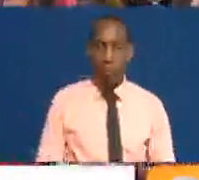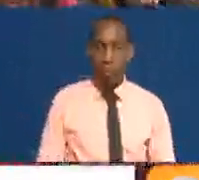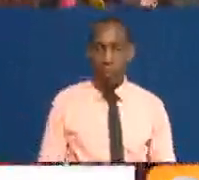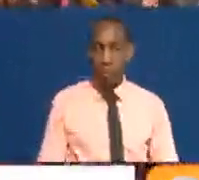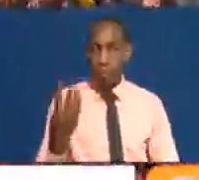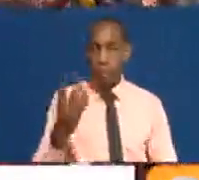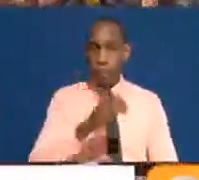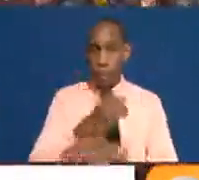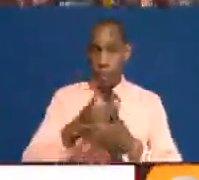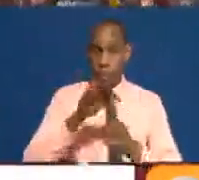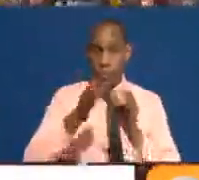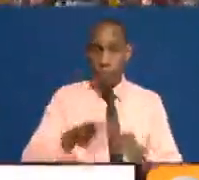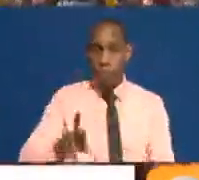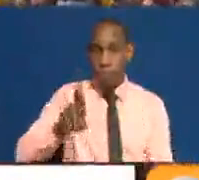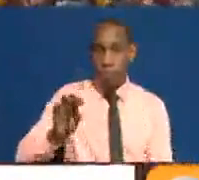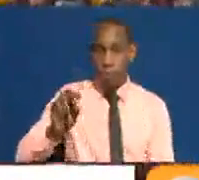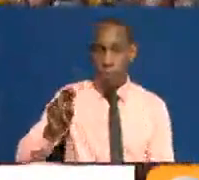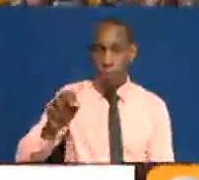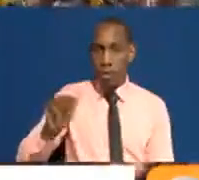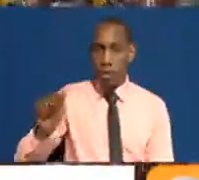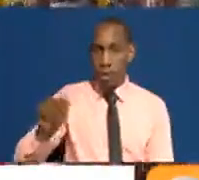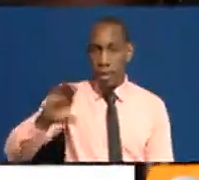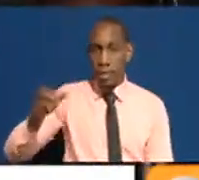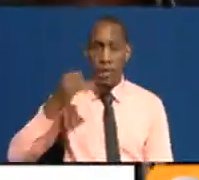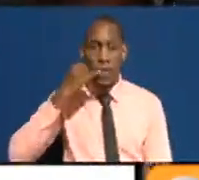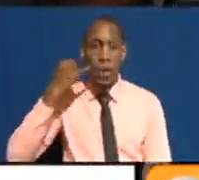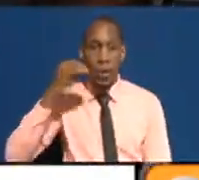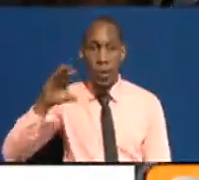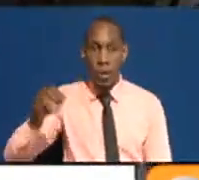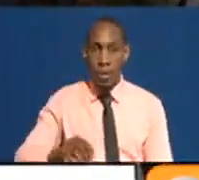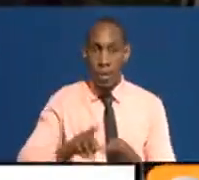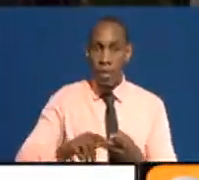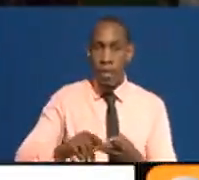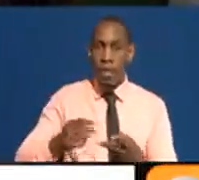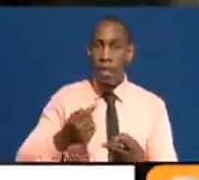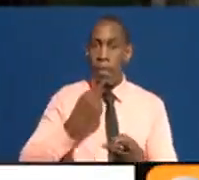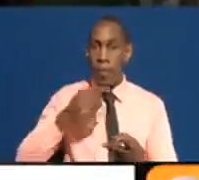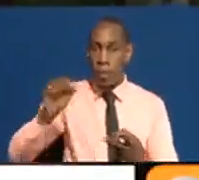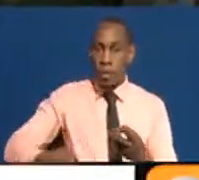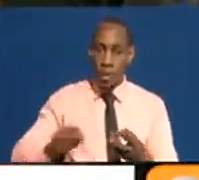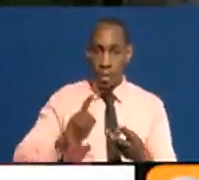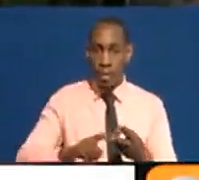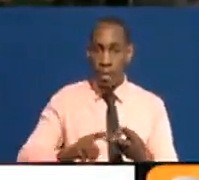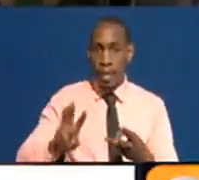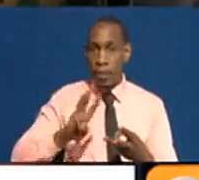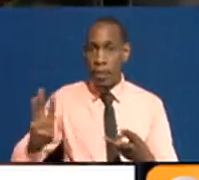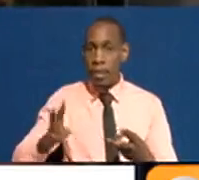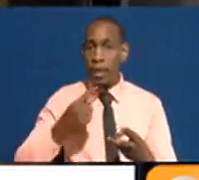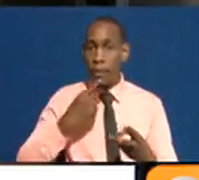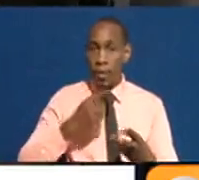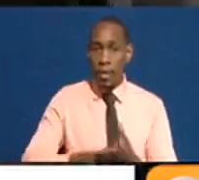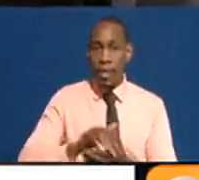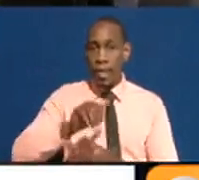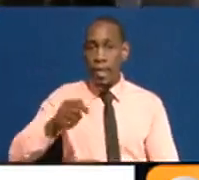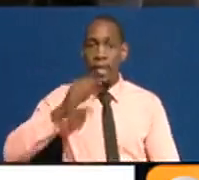4 days before voters in Rongai constituency in Nakuru County, Pokot South and Kacheliba constituencies in West Pokot, and those